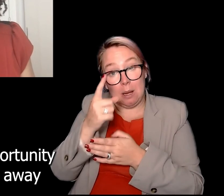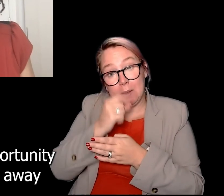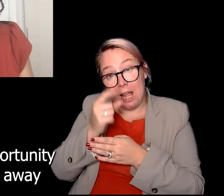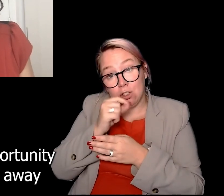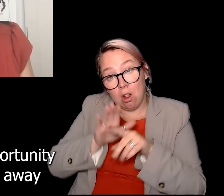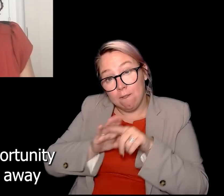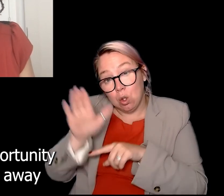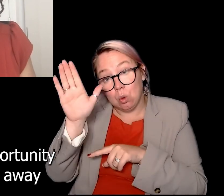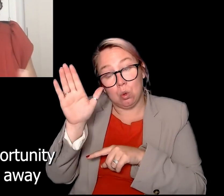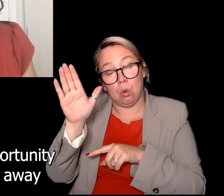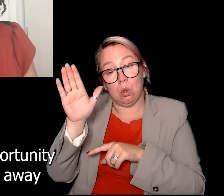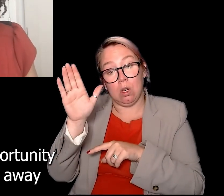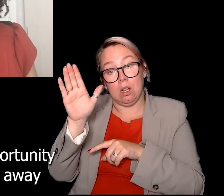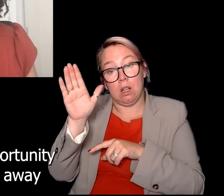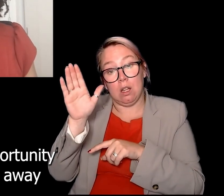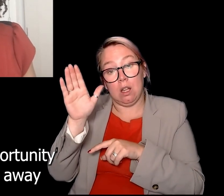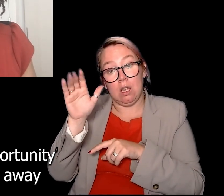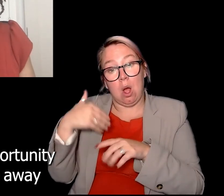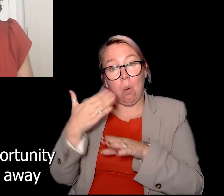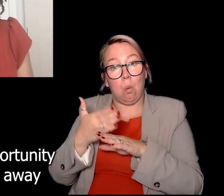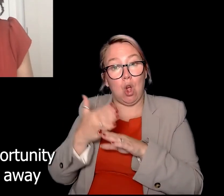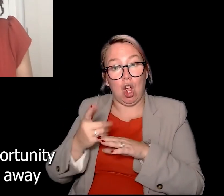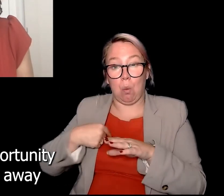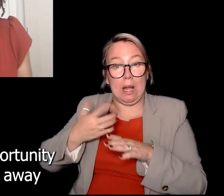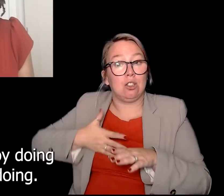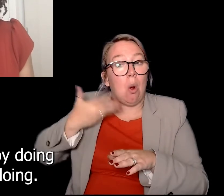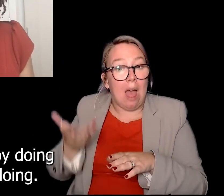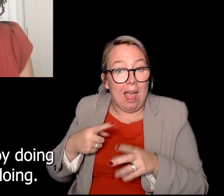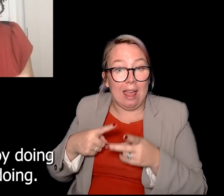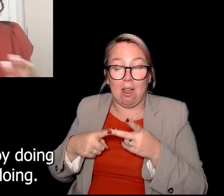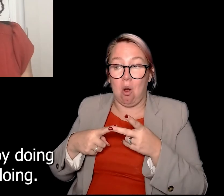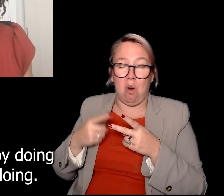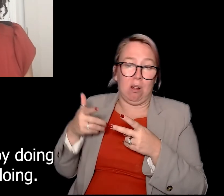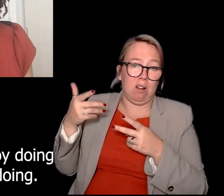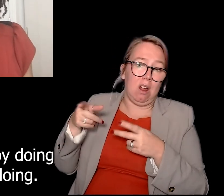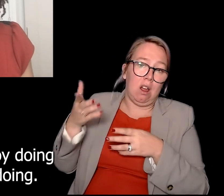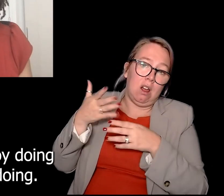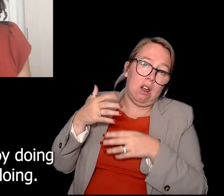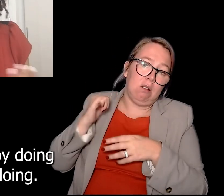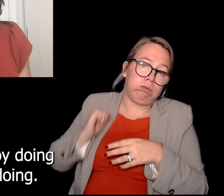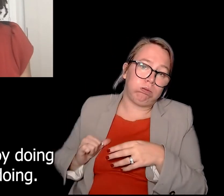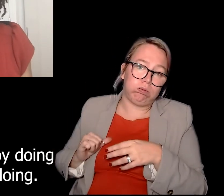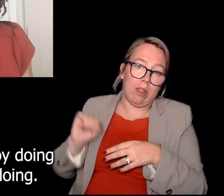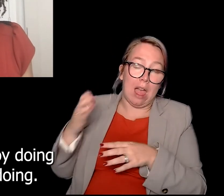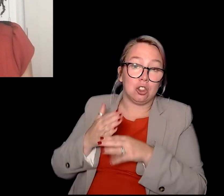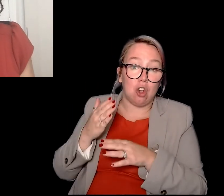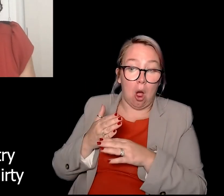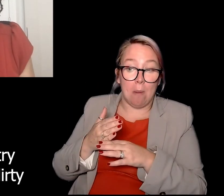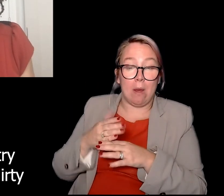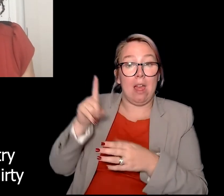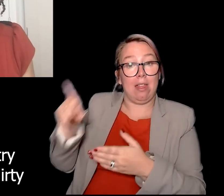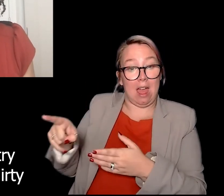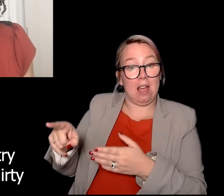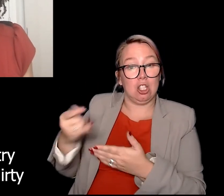What I see them as is the opportunity to unlock potential, to take away work that we don't enjoy doing or that we don't excel at doing.